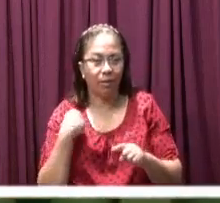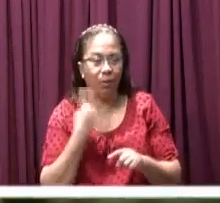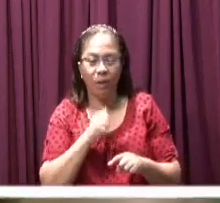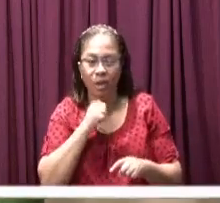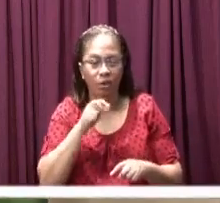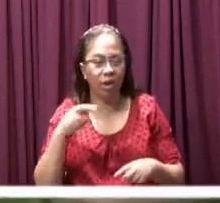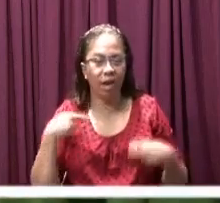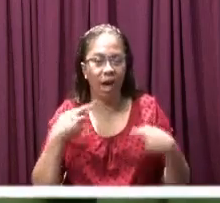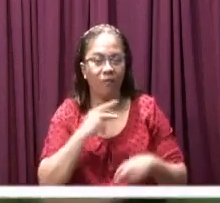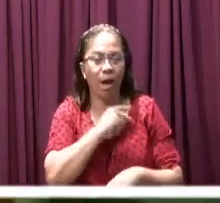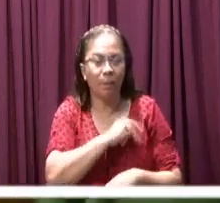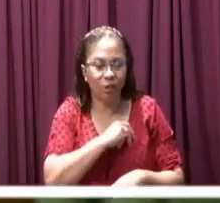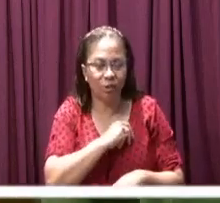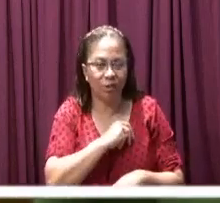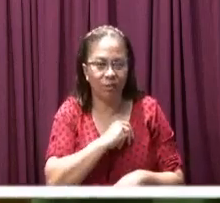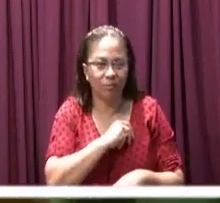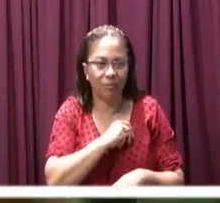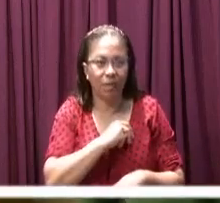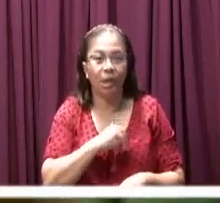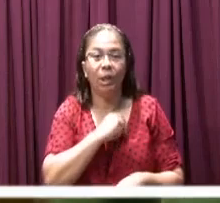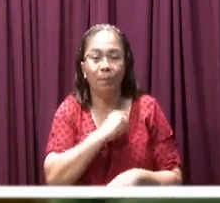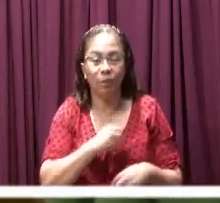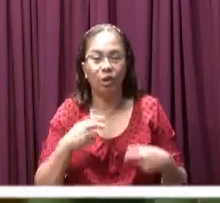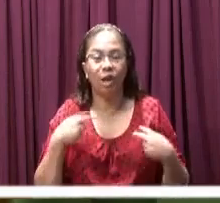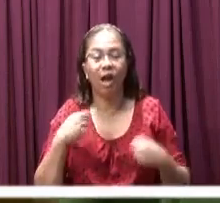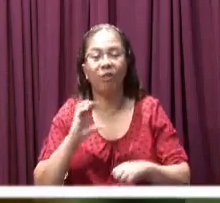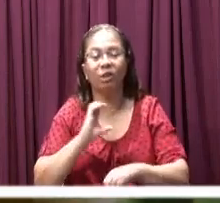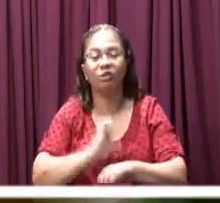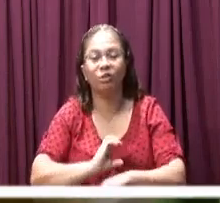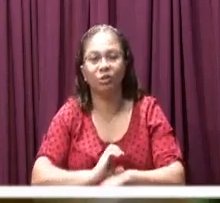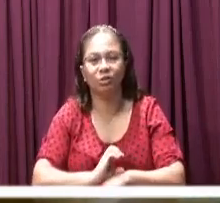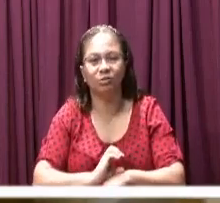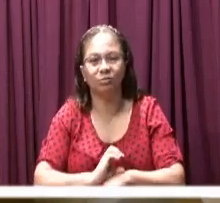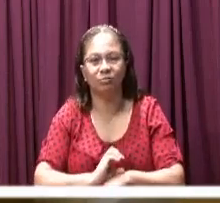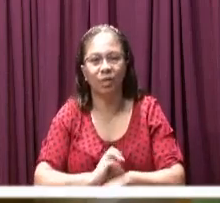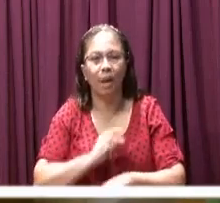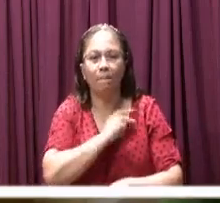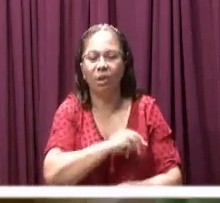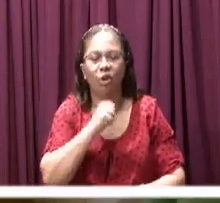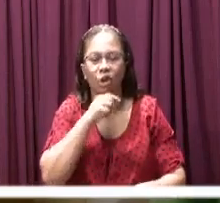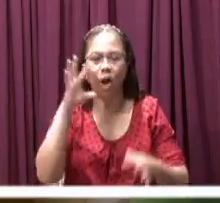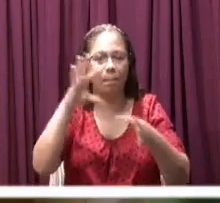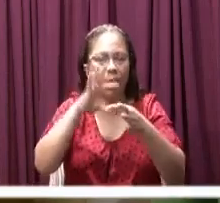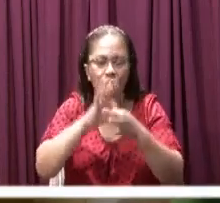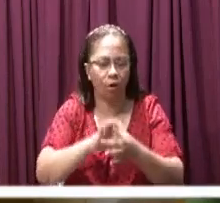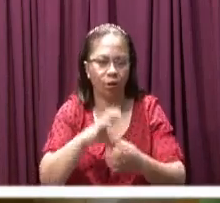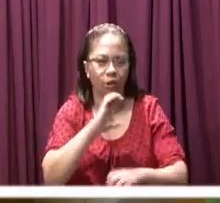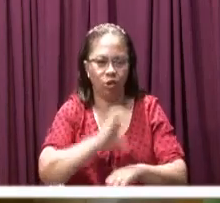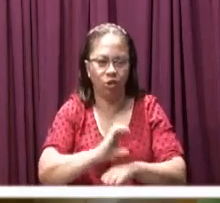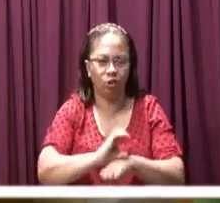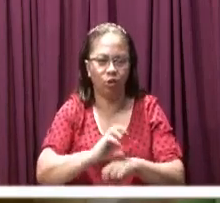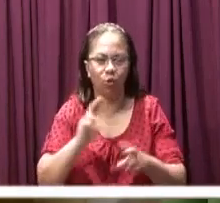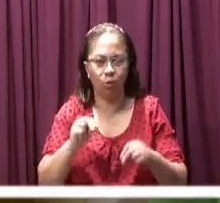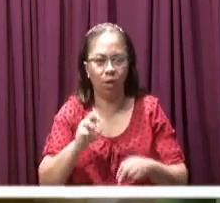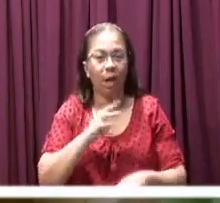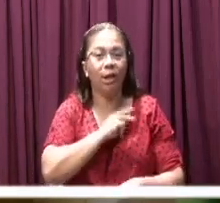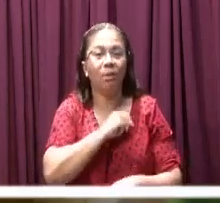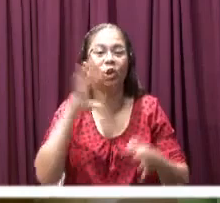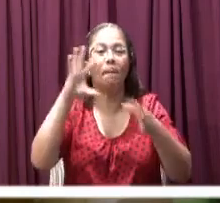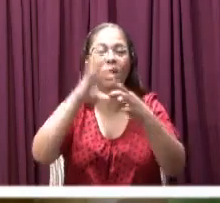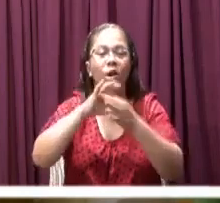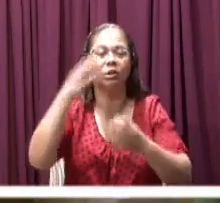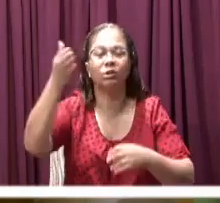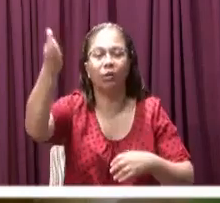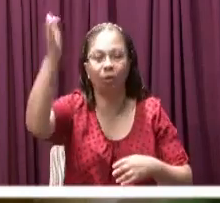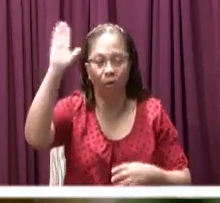church exists for the mission of God. The mission does not belong to the church. It belongs to God. And the mission has